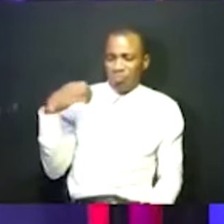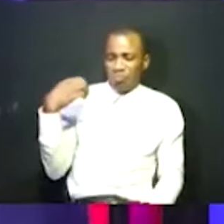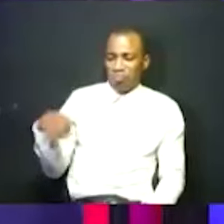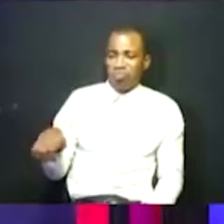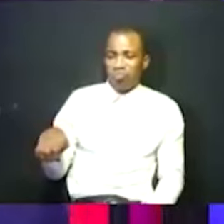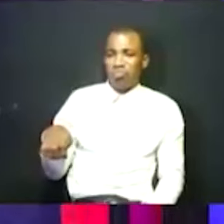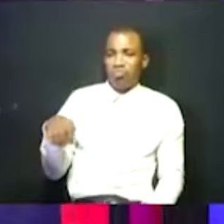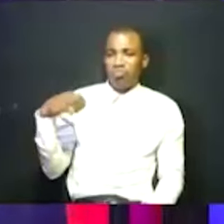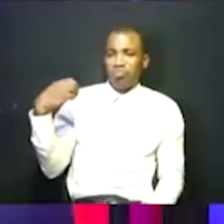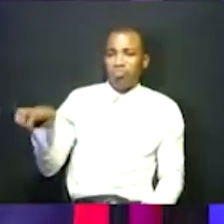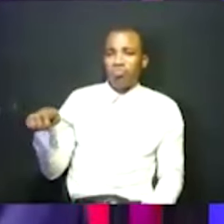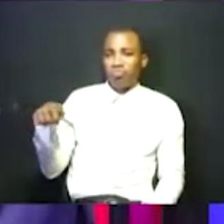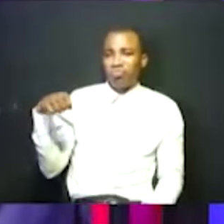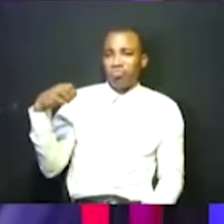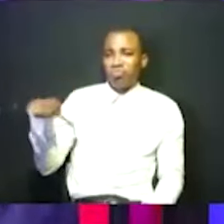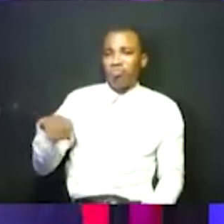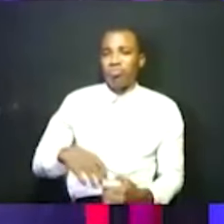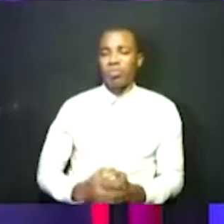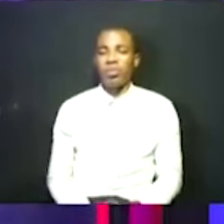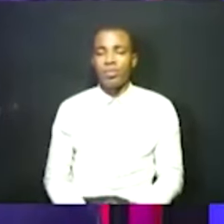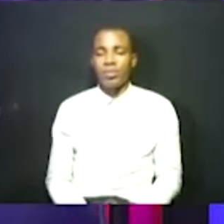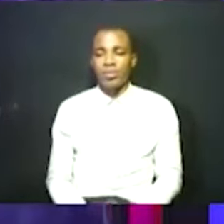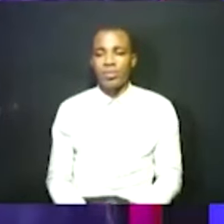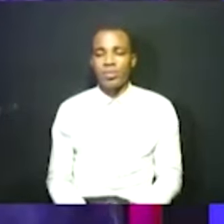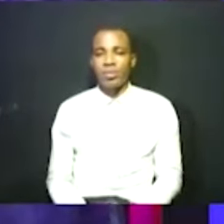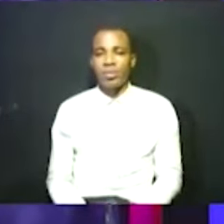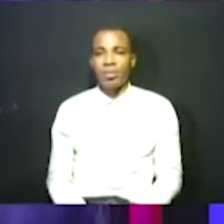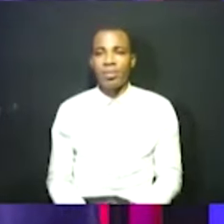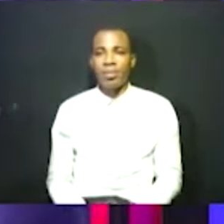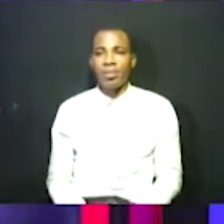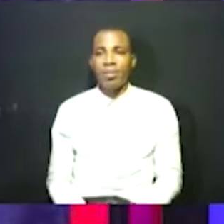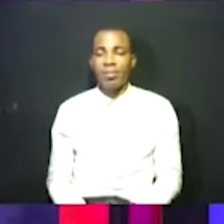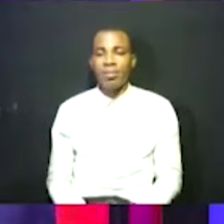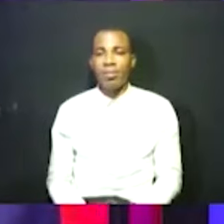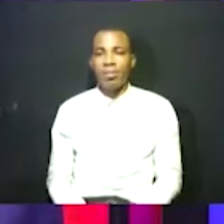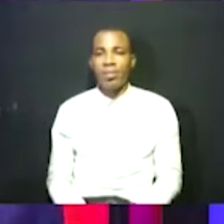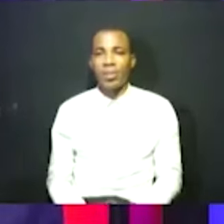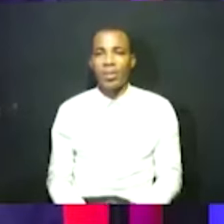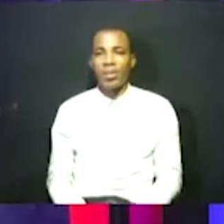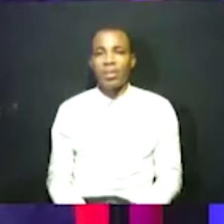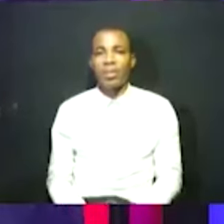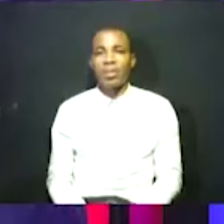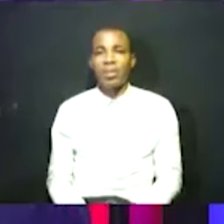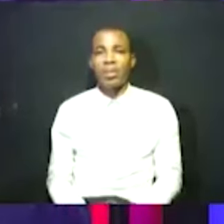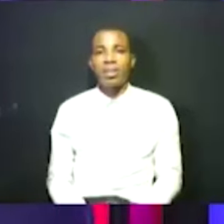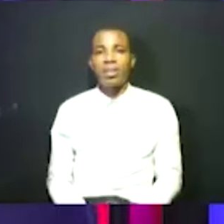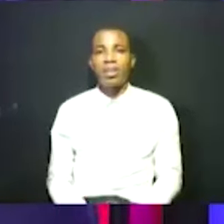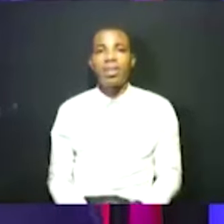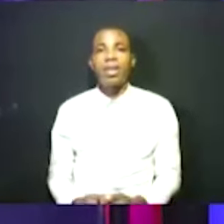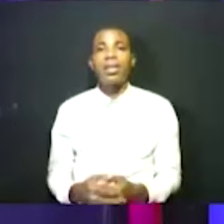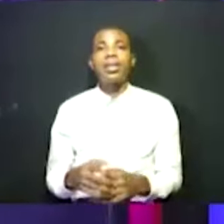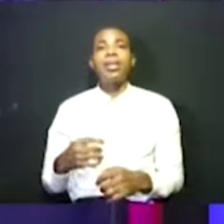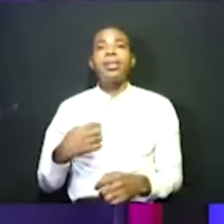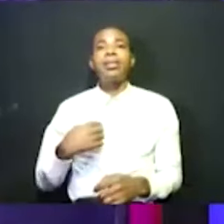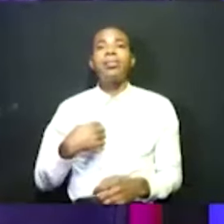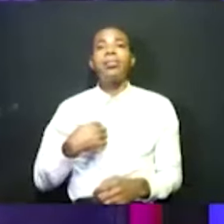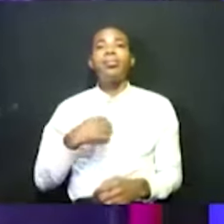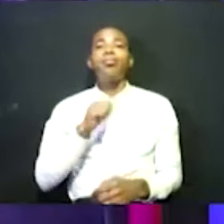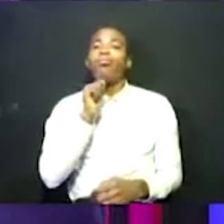awariye si se na wofo ene afoforo no ne ohunu no ompe. Not saying that when you go to school and they are teaching you